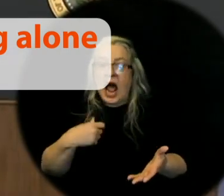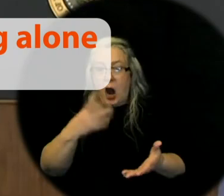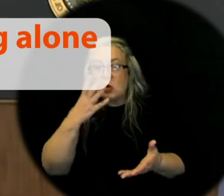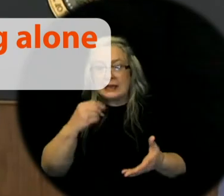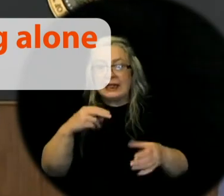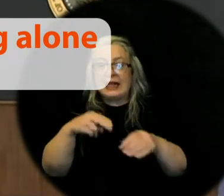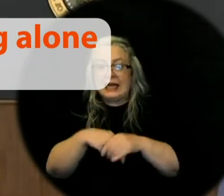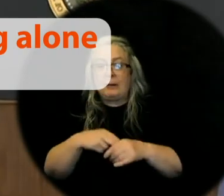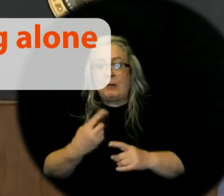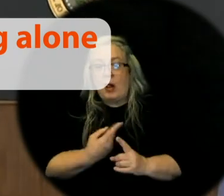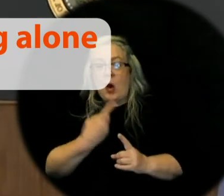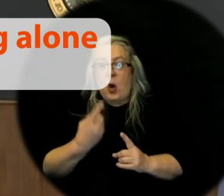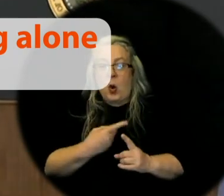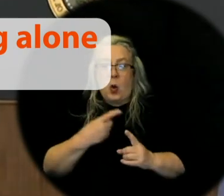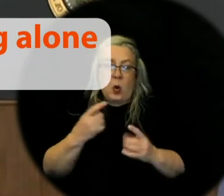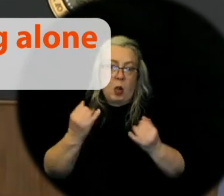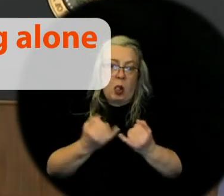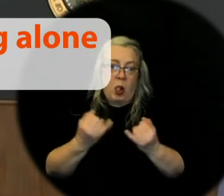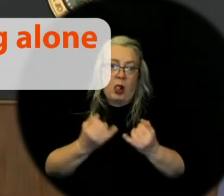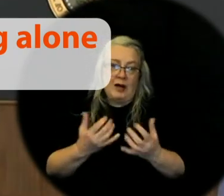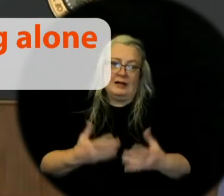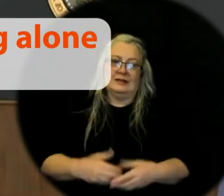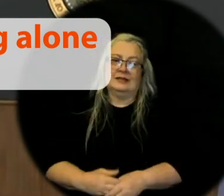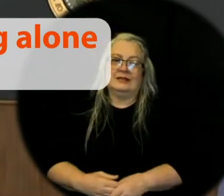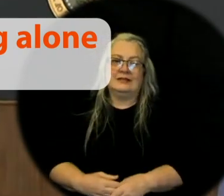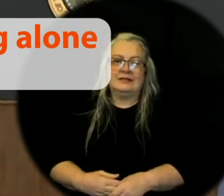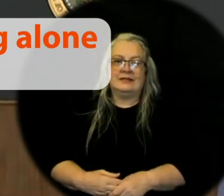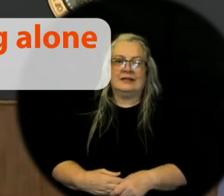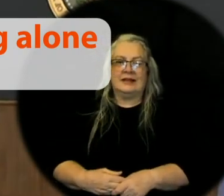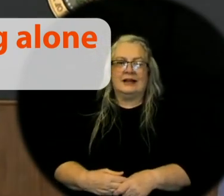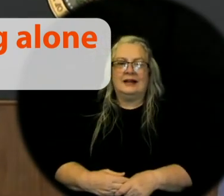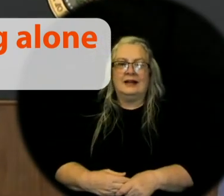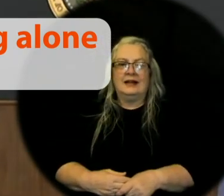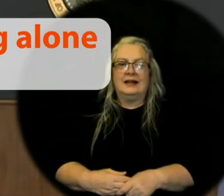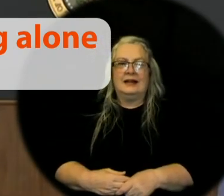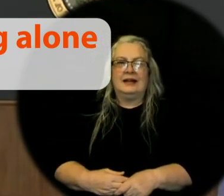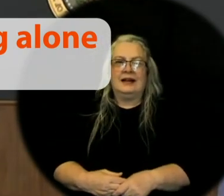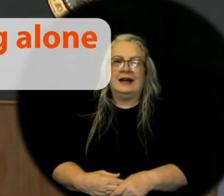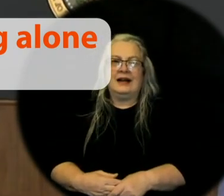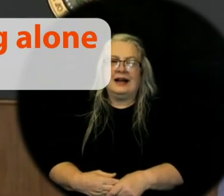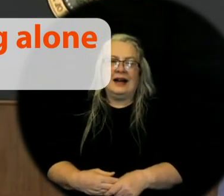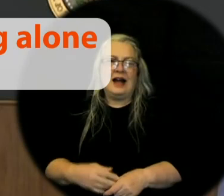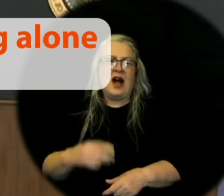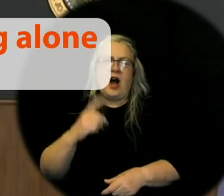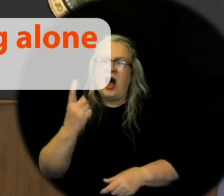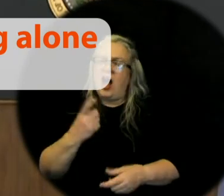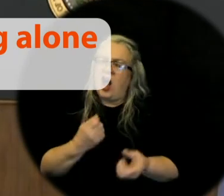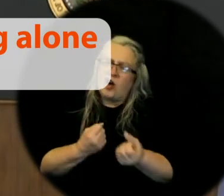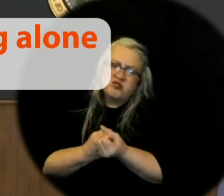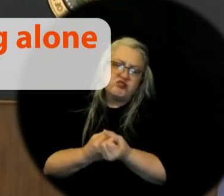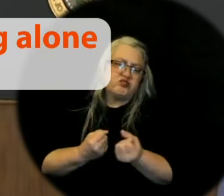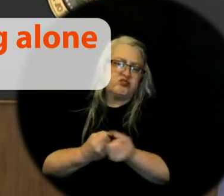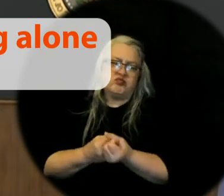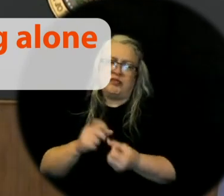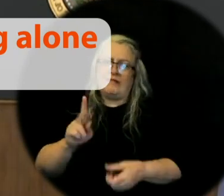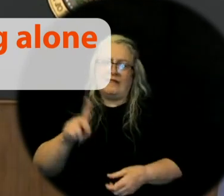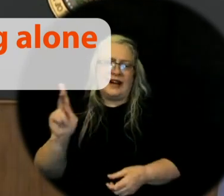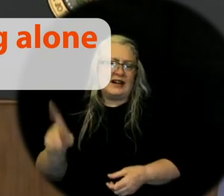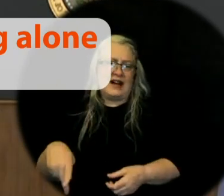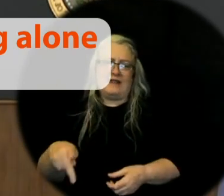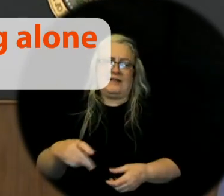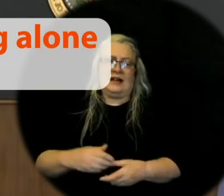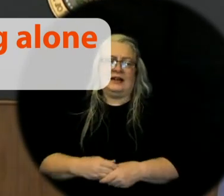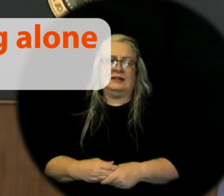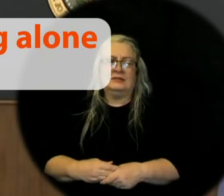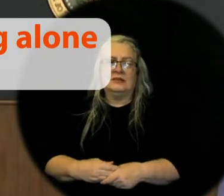self-assured Philly fan. No matter what, my wife hates violence, she says. I told Bobby Casey this. We went to a